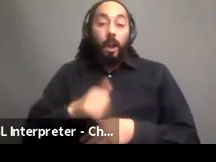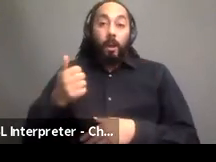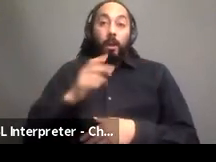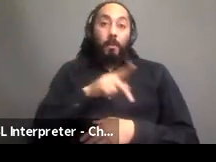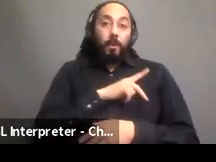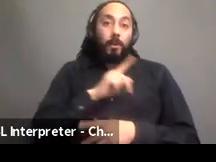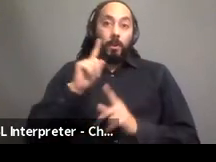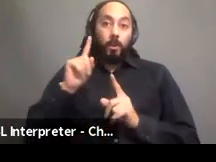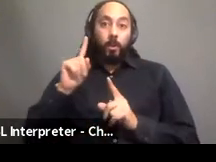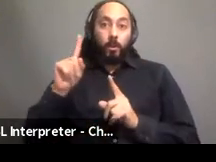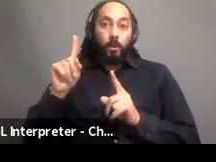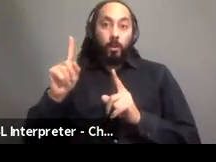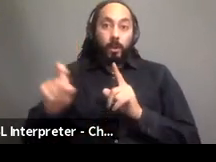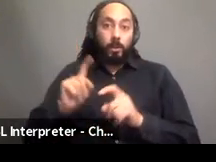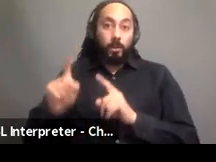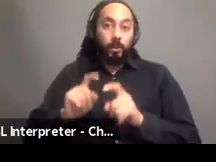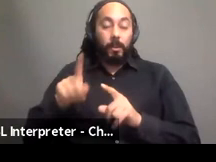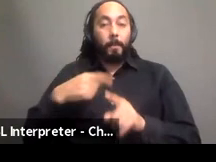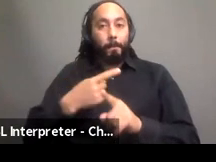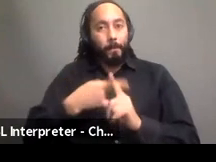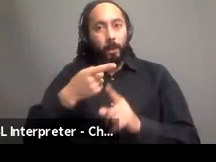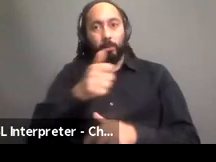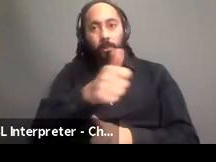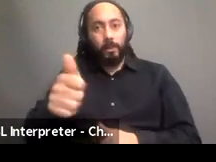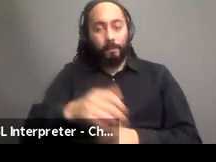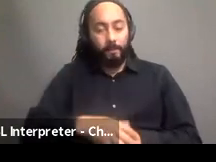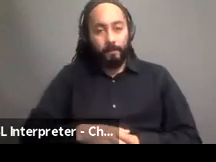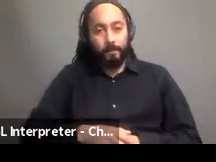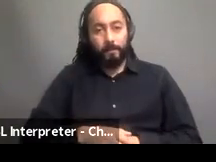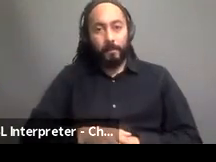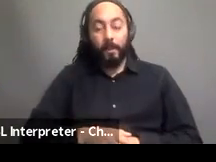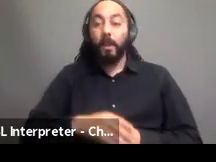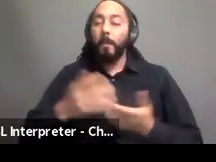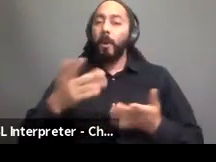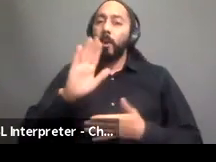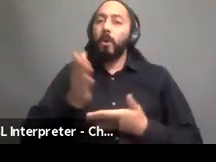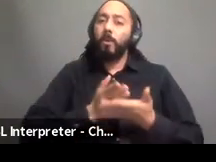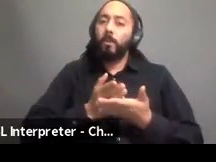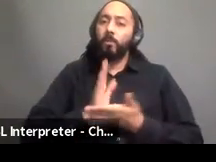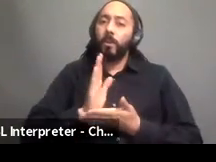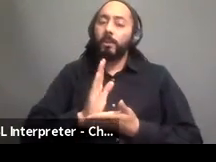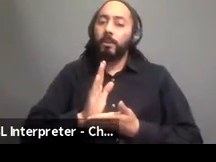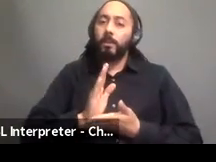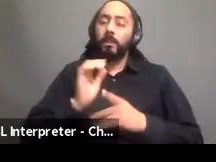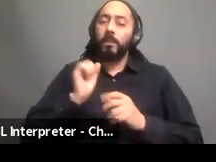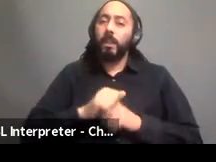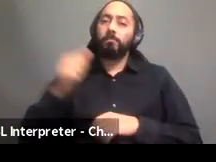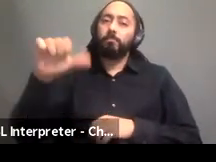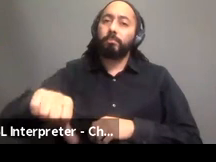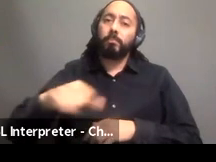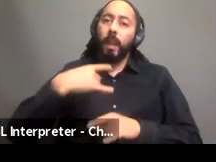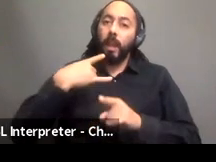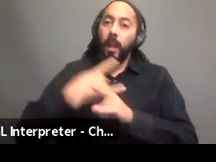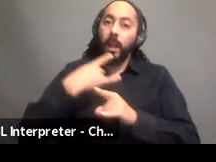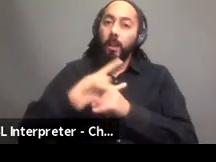about yourself. And it's also within your right to decline to consume alcohol or take drugs if you do not trust